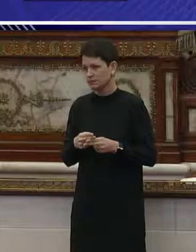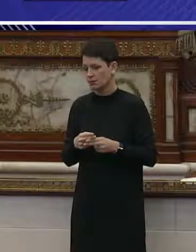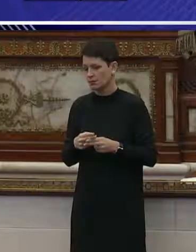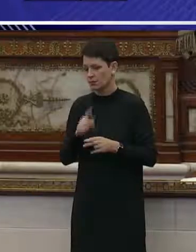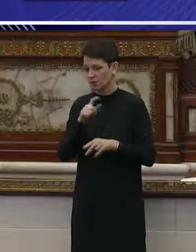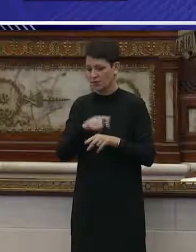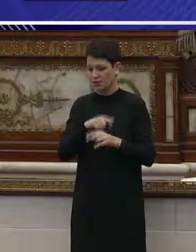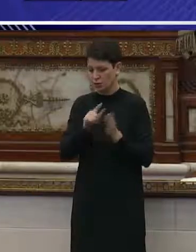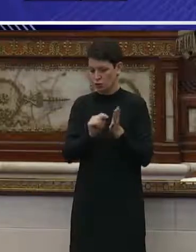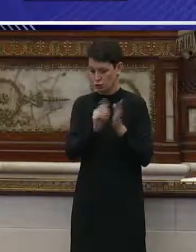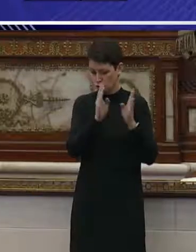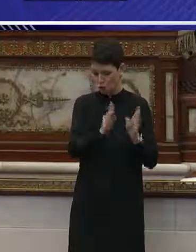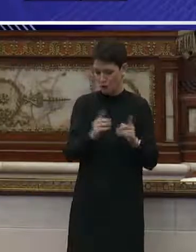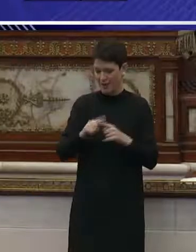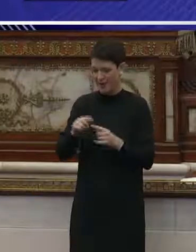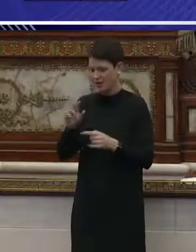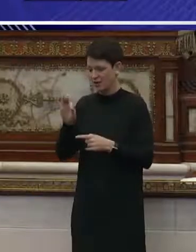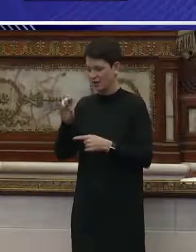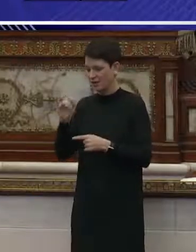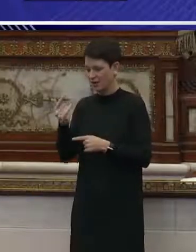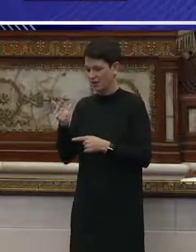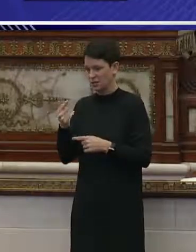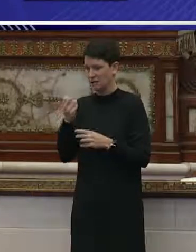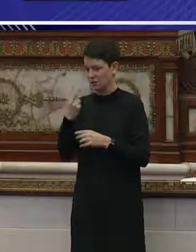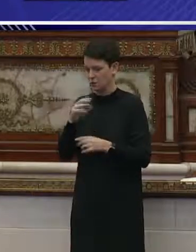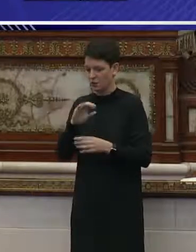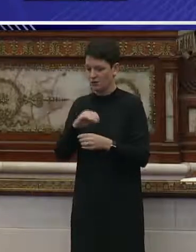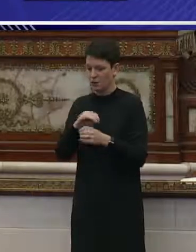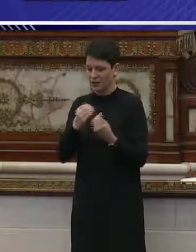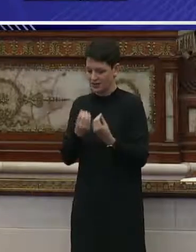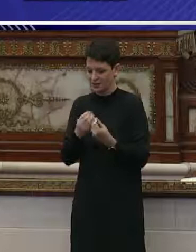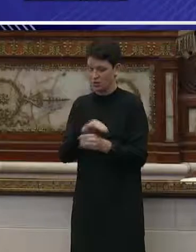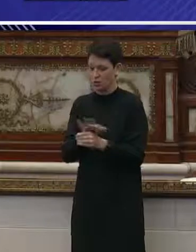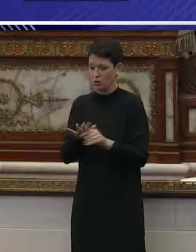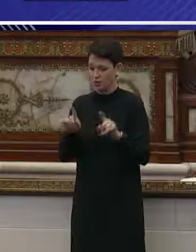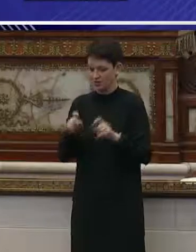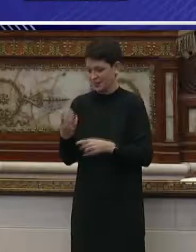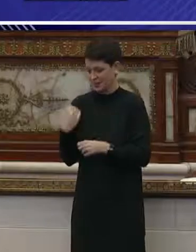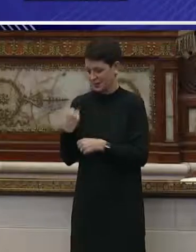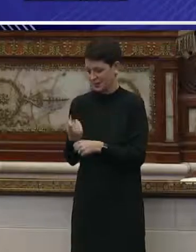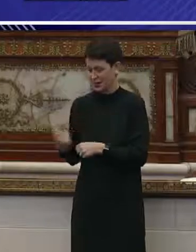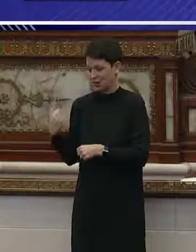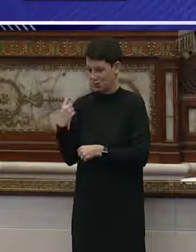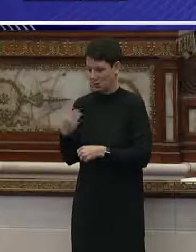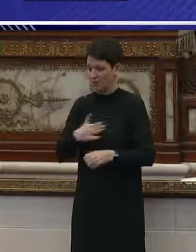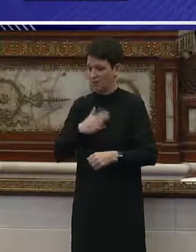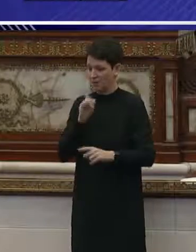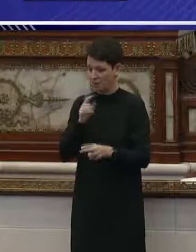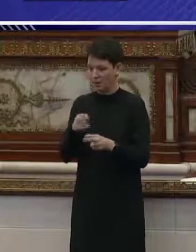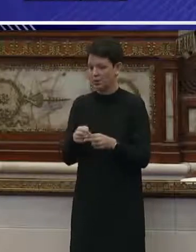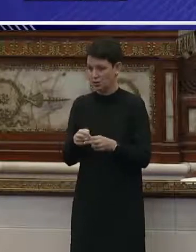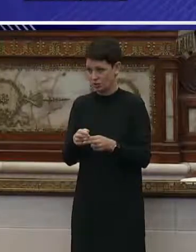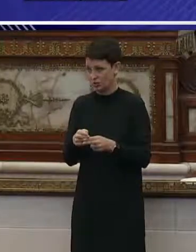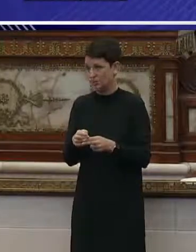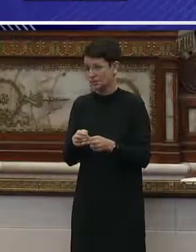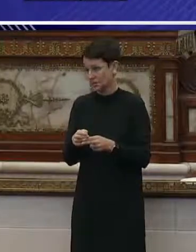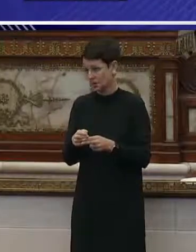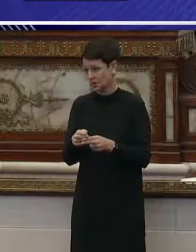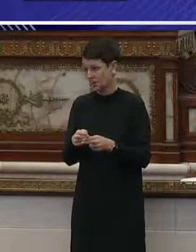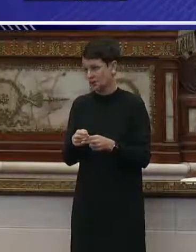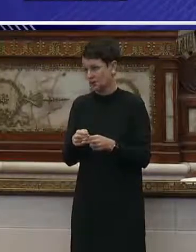of the 12 organizations that were COVID testing last year. And I'm glad you mentioned